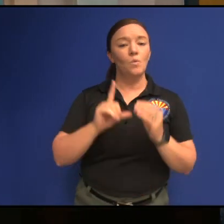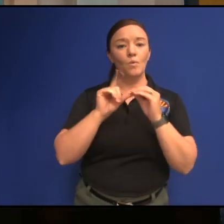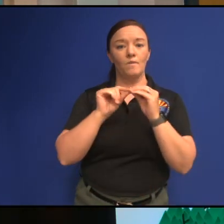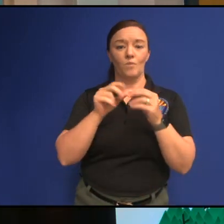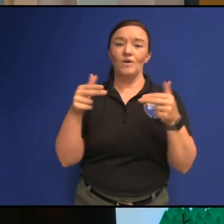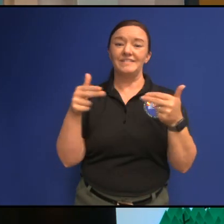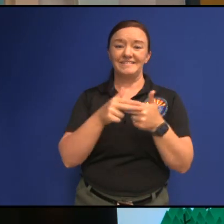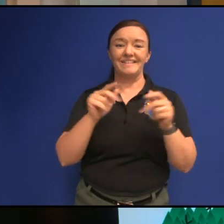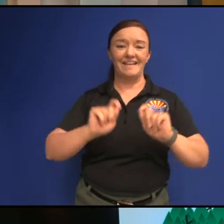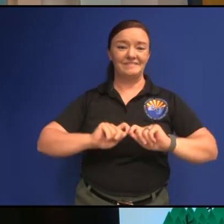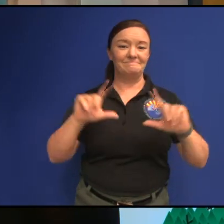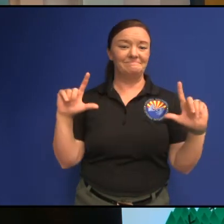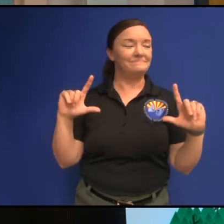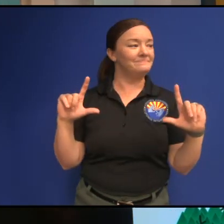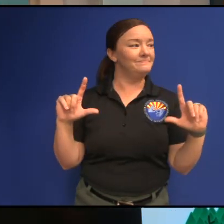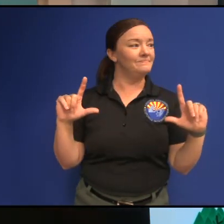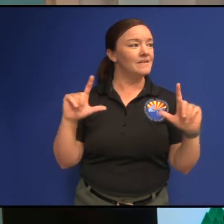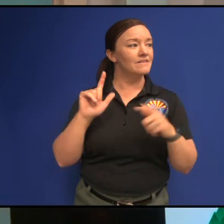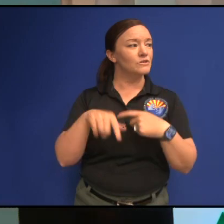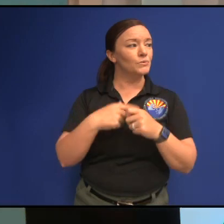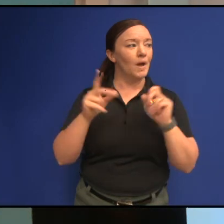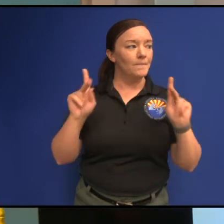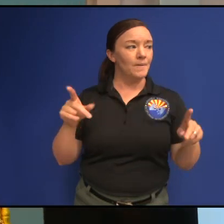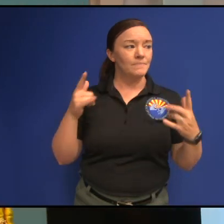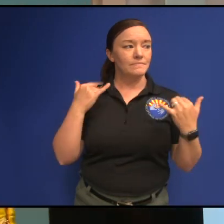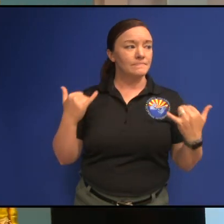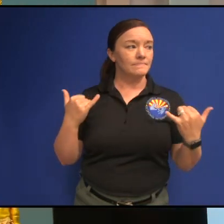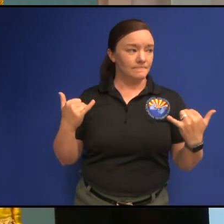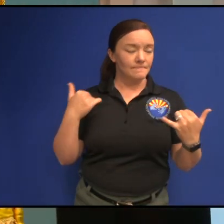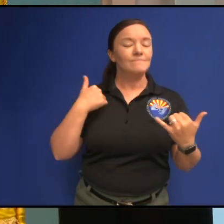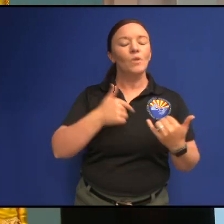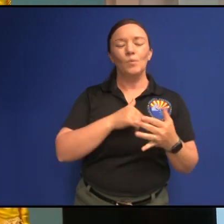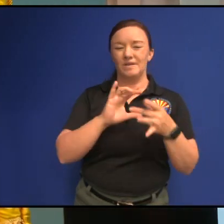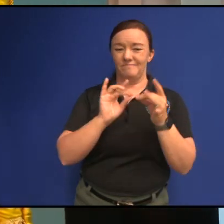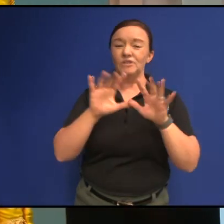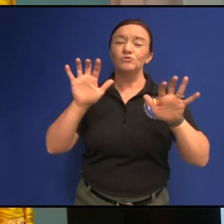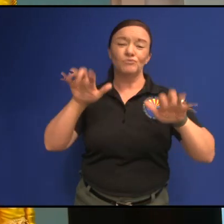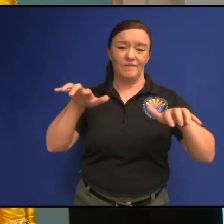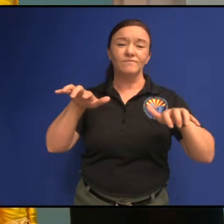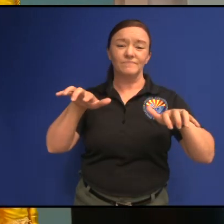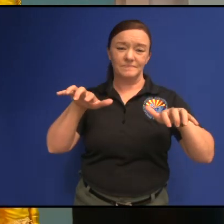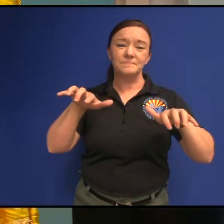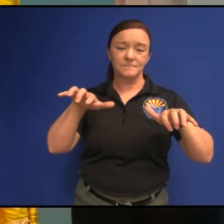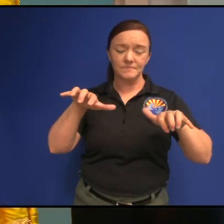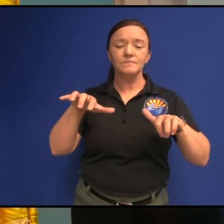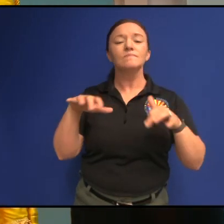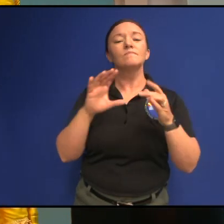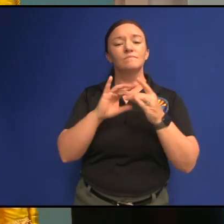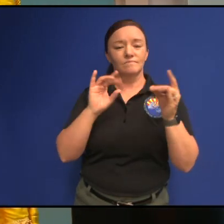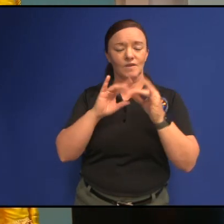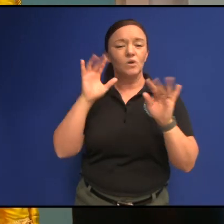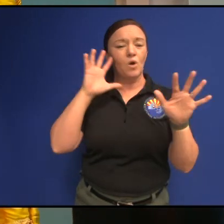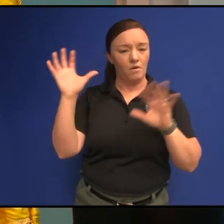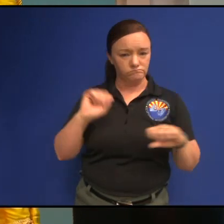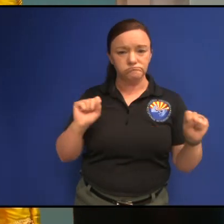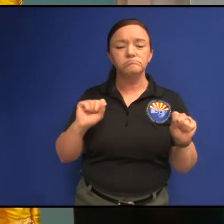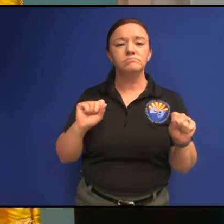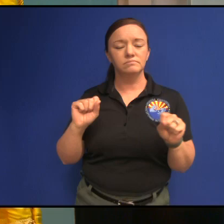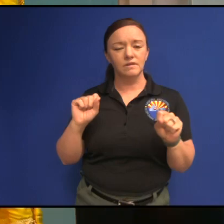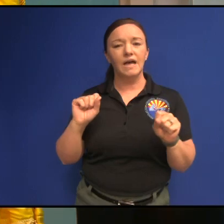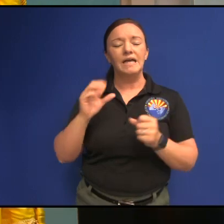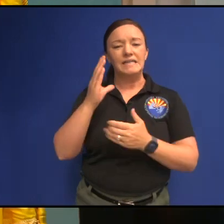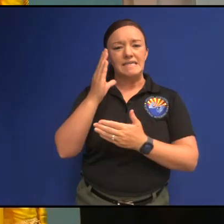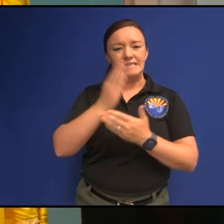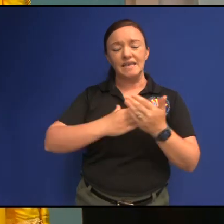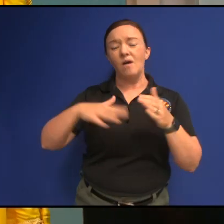slide. To wrap it up today, we talked about the rainfall. We've talked about the storm. We talked about the potential for some of that